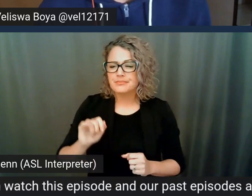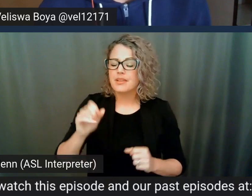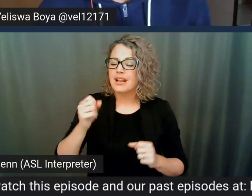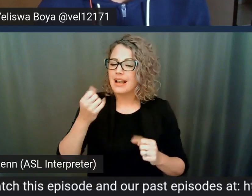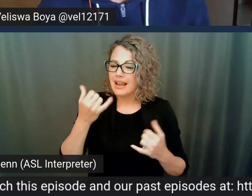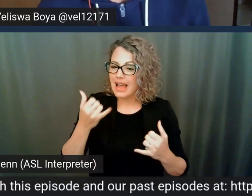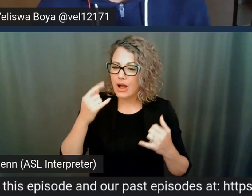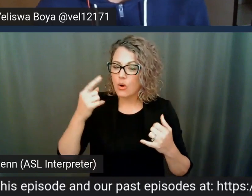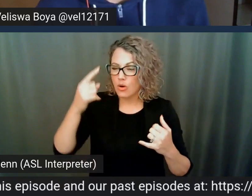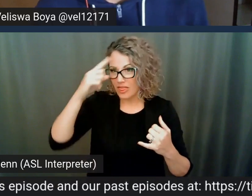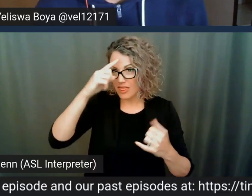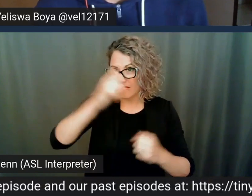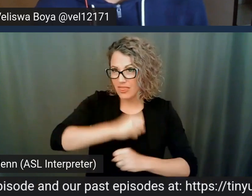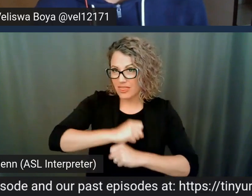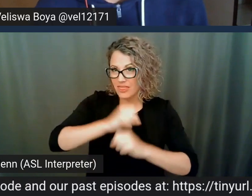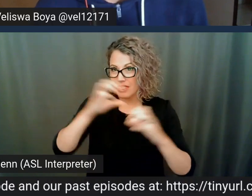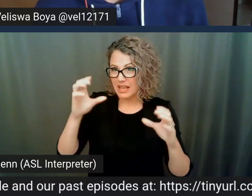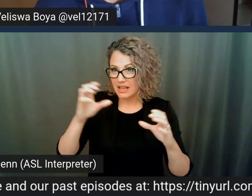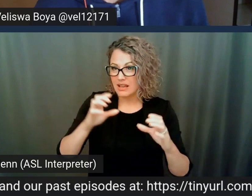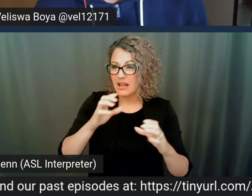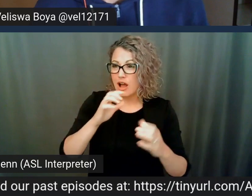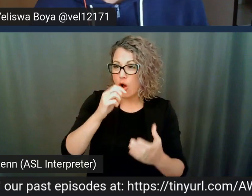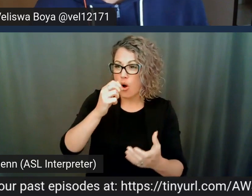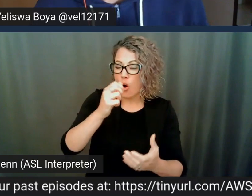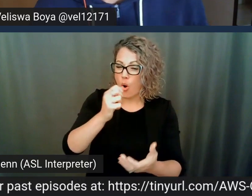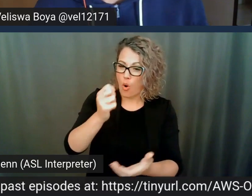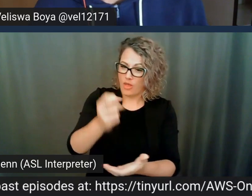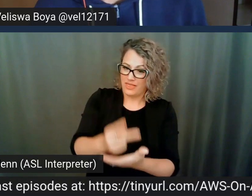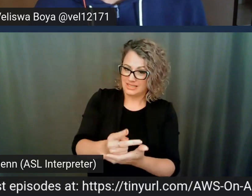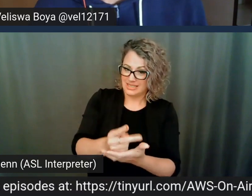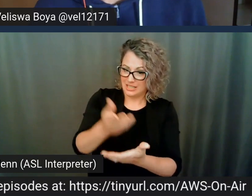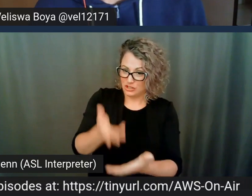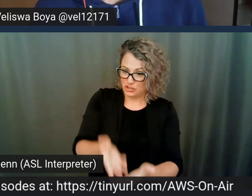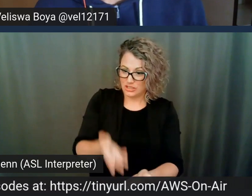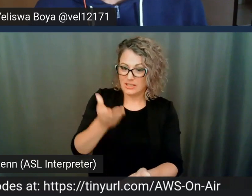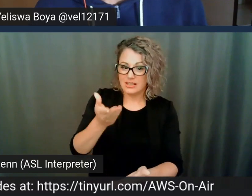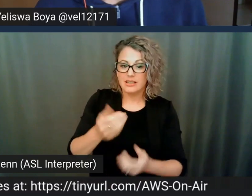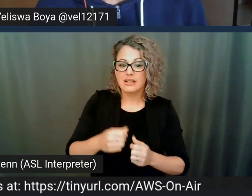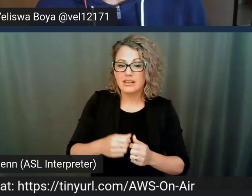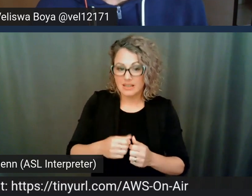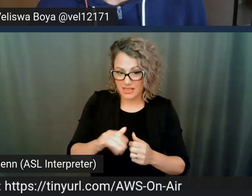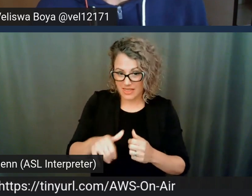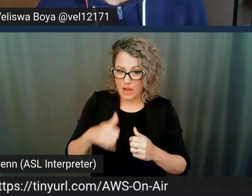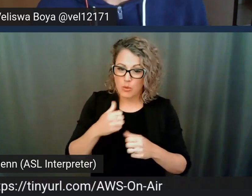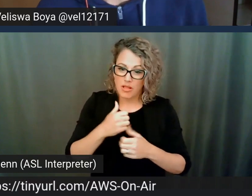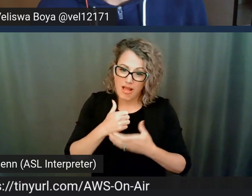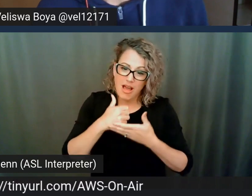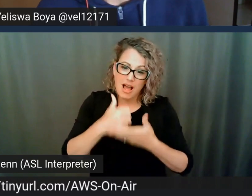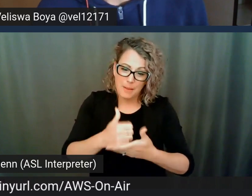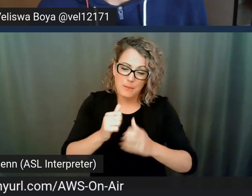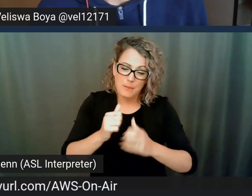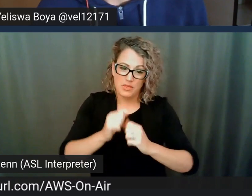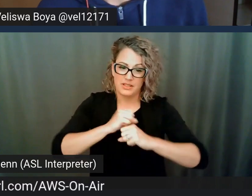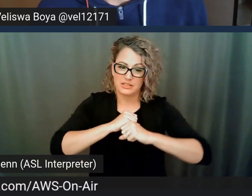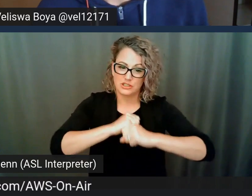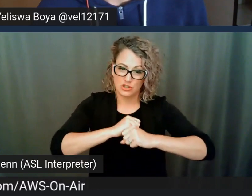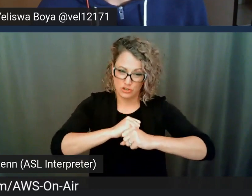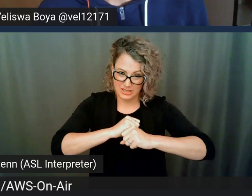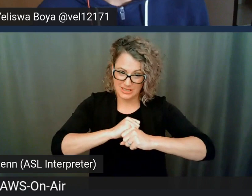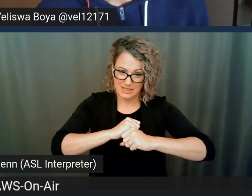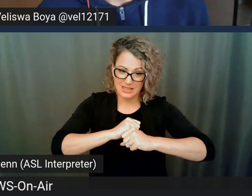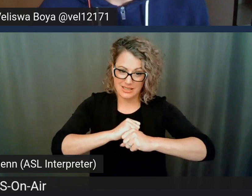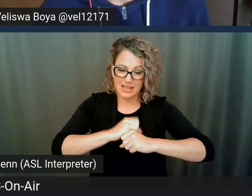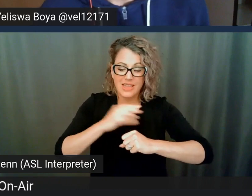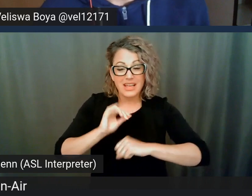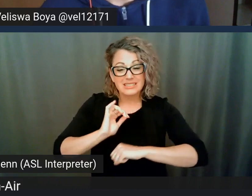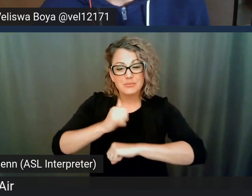of authentication, that we feel that the three pillars of security, which is based on authentication based on